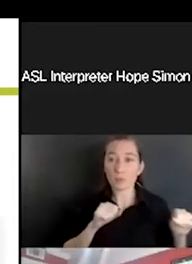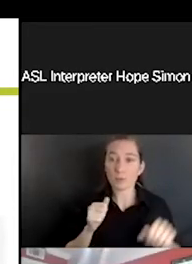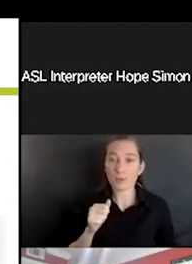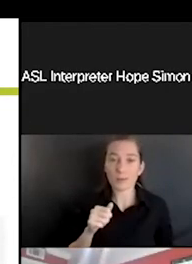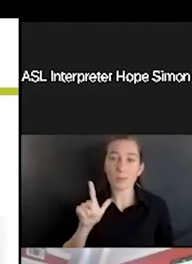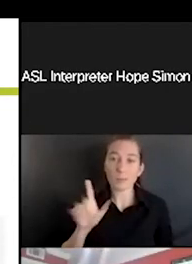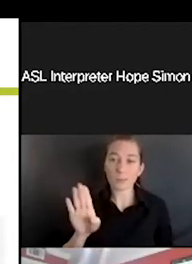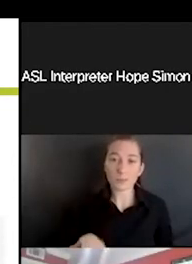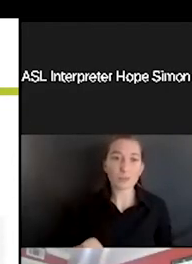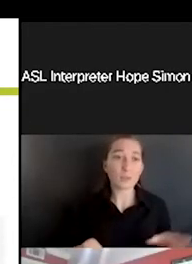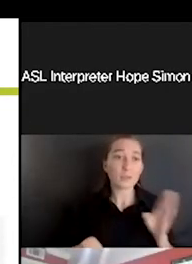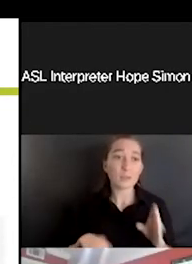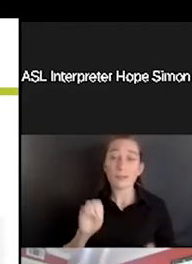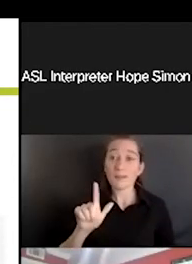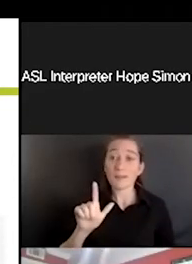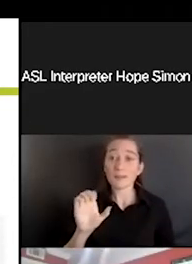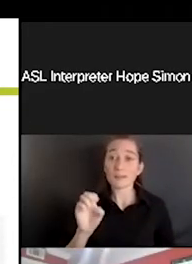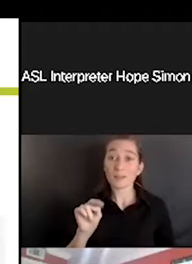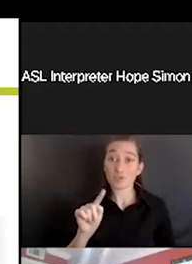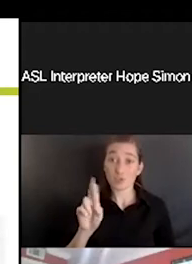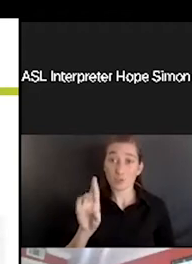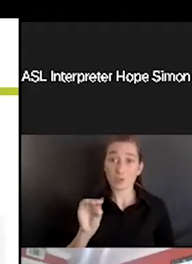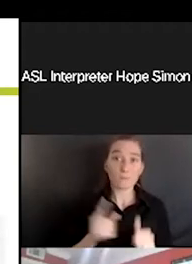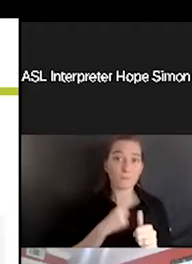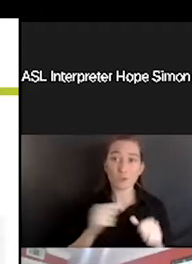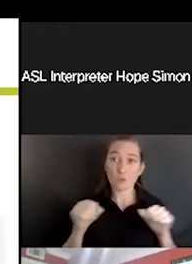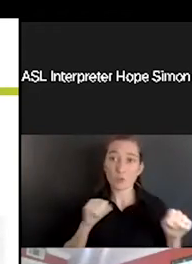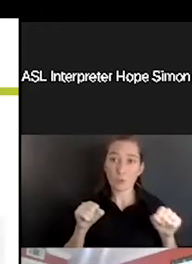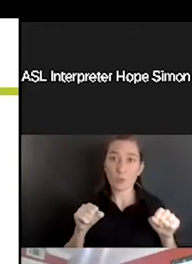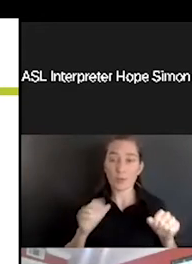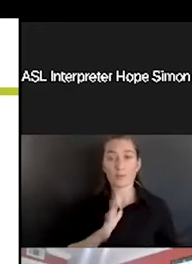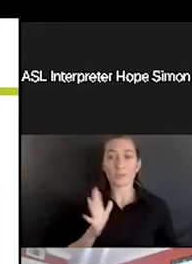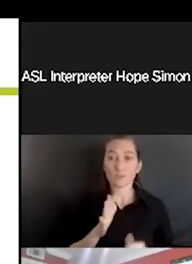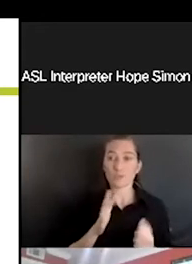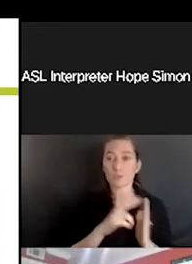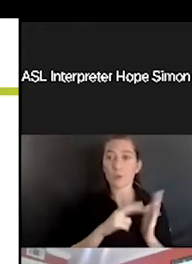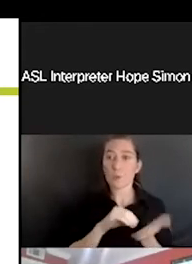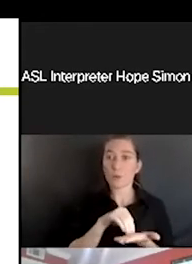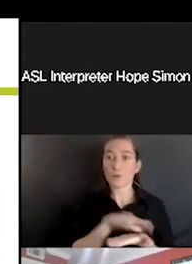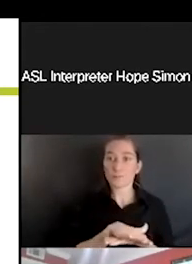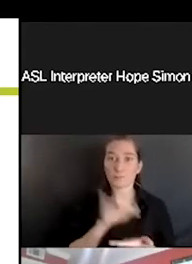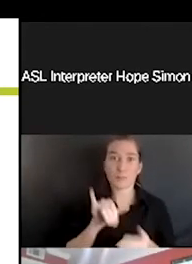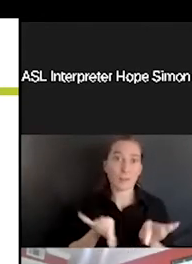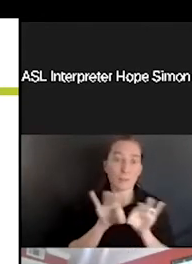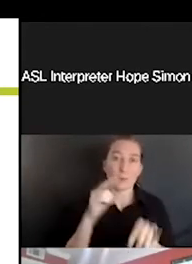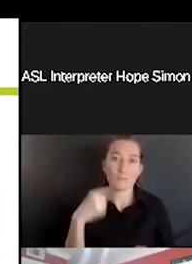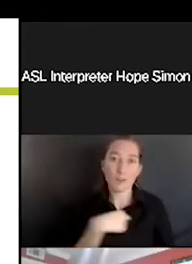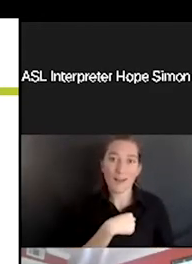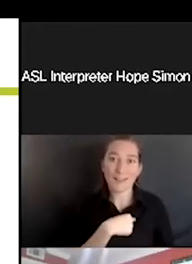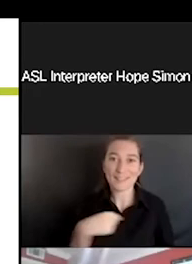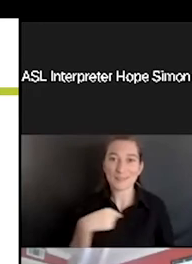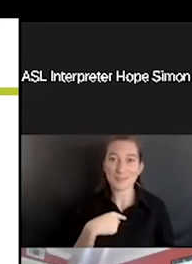that was actually recorded, which is really, really useful for us geeky structural engineers. The 71